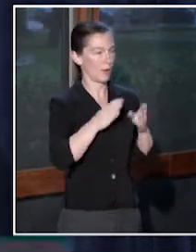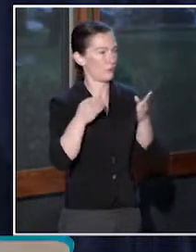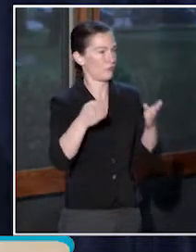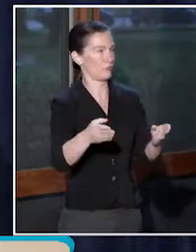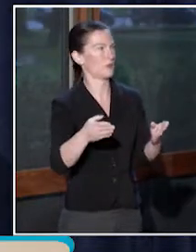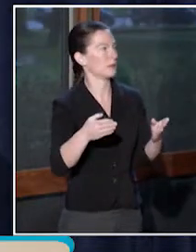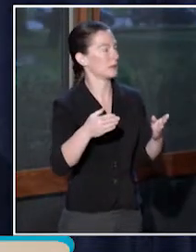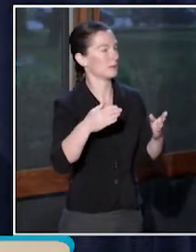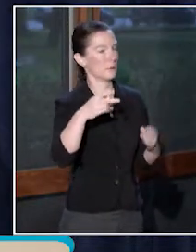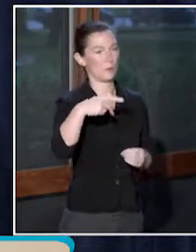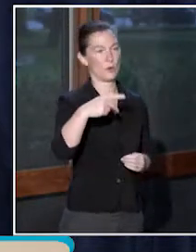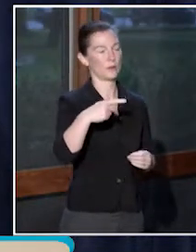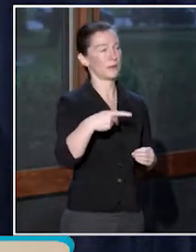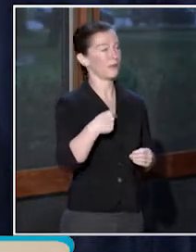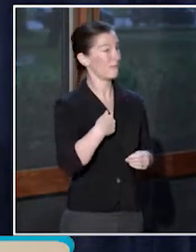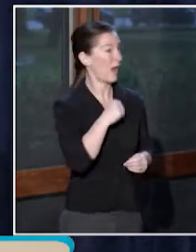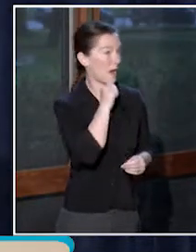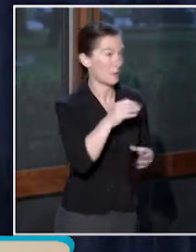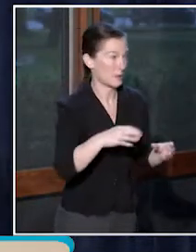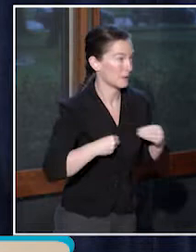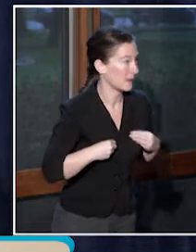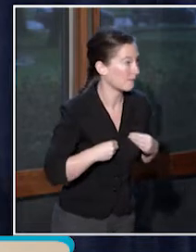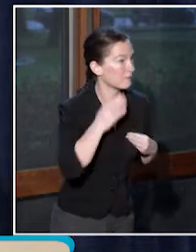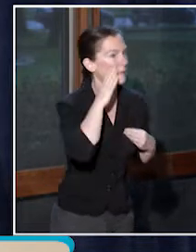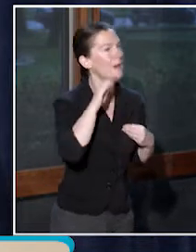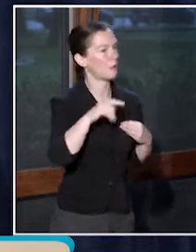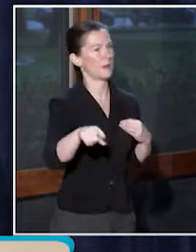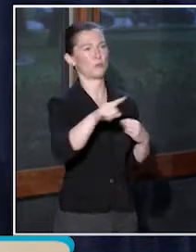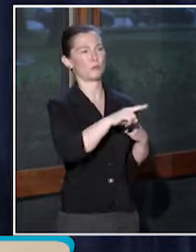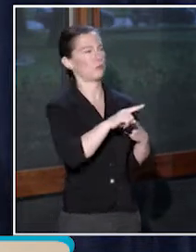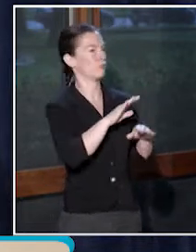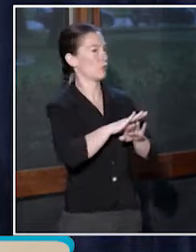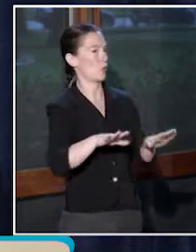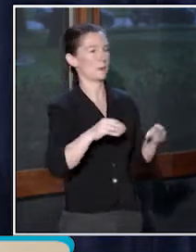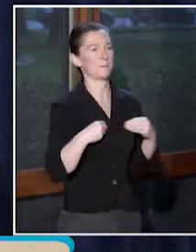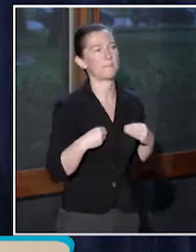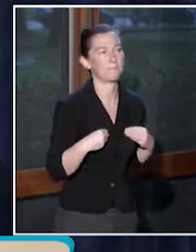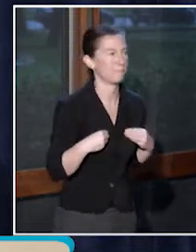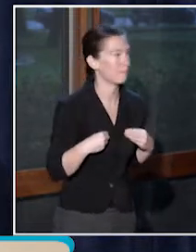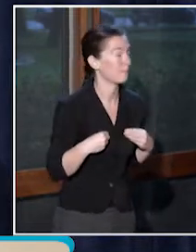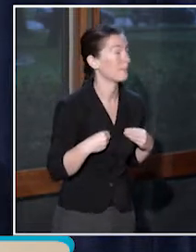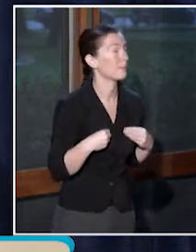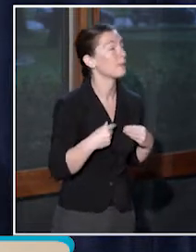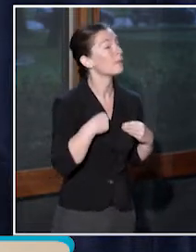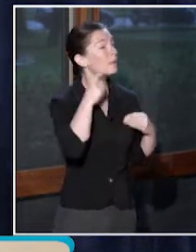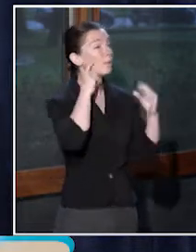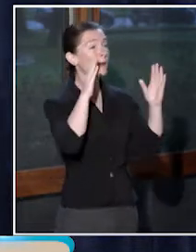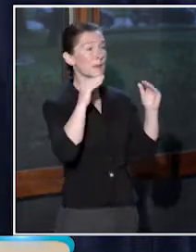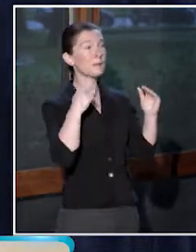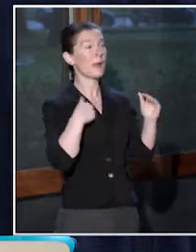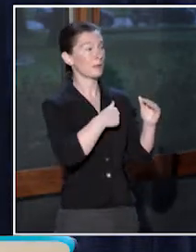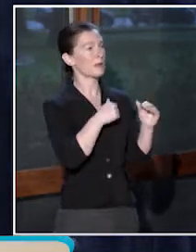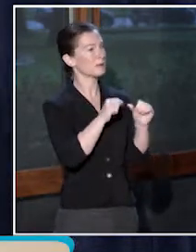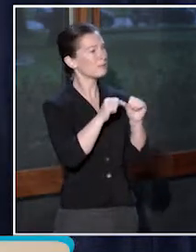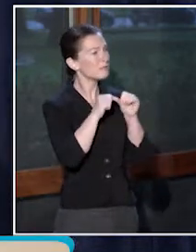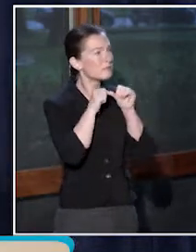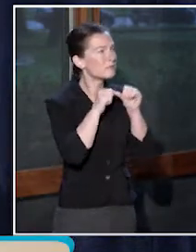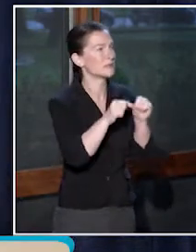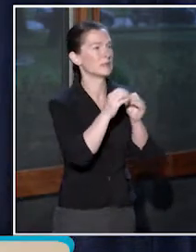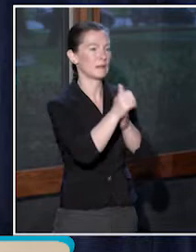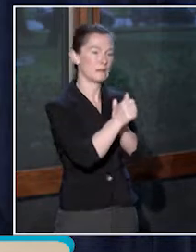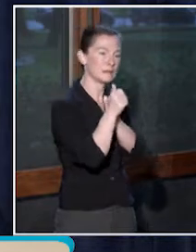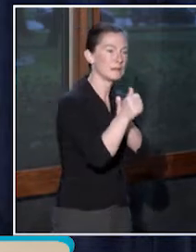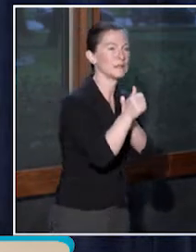to me, and I know it is unacceptable to you. And I expect us to continue to lead and innovate and